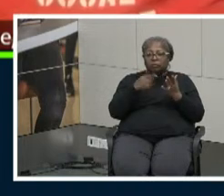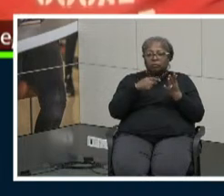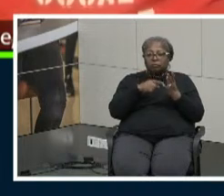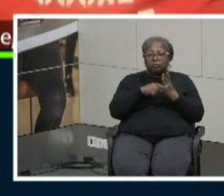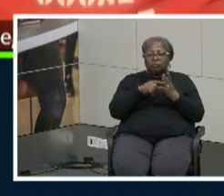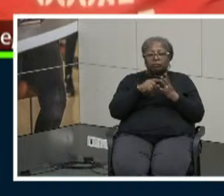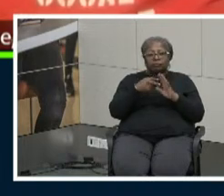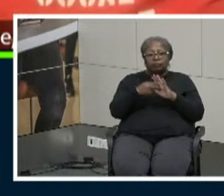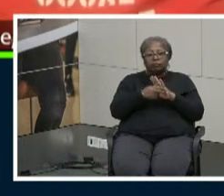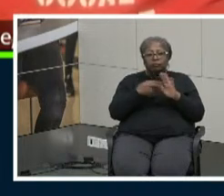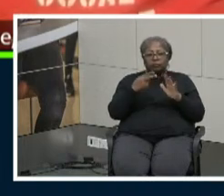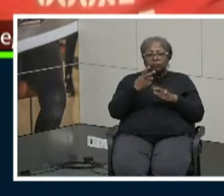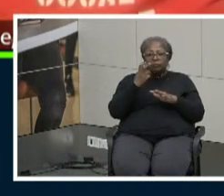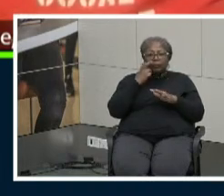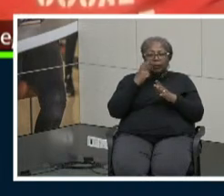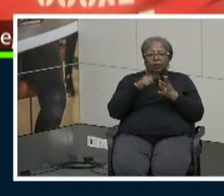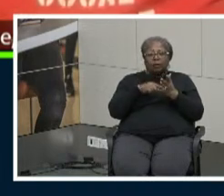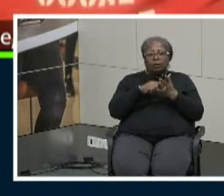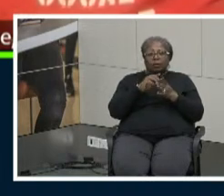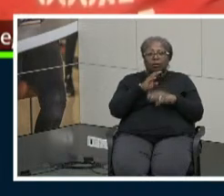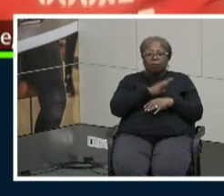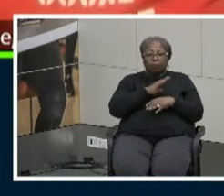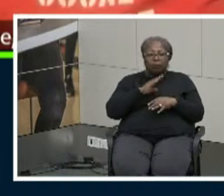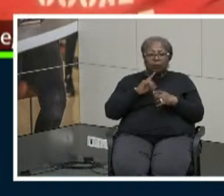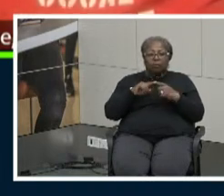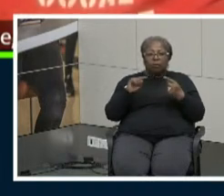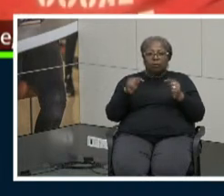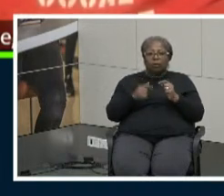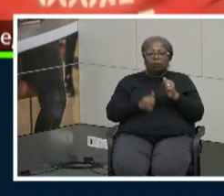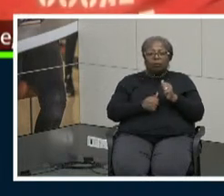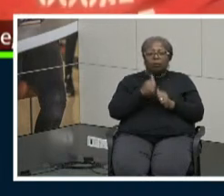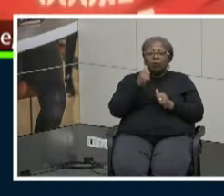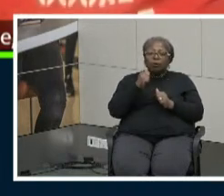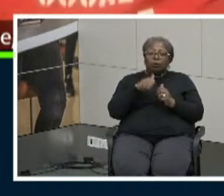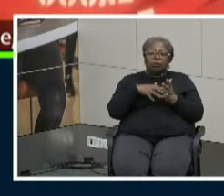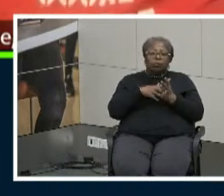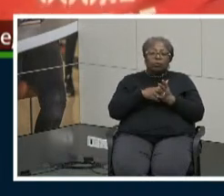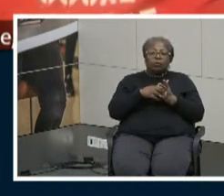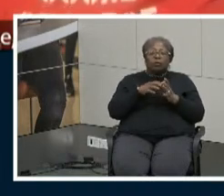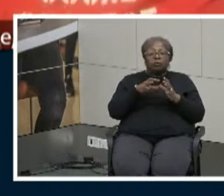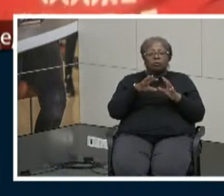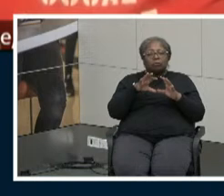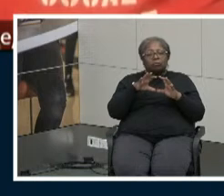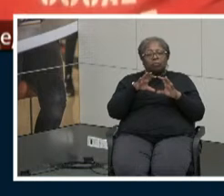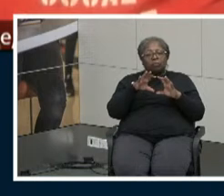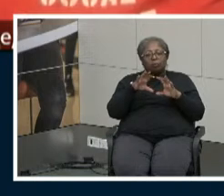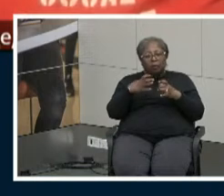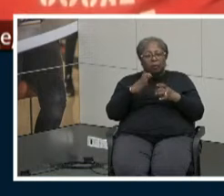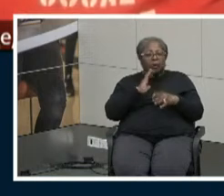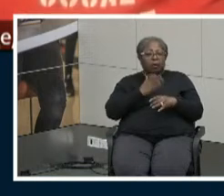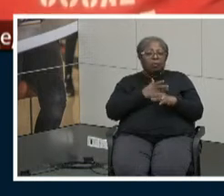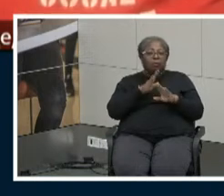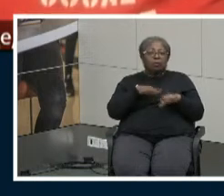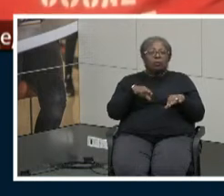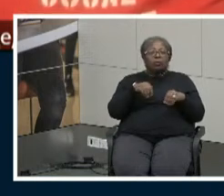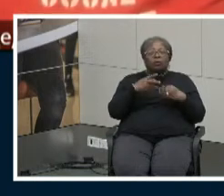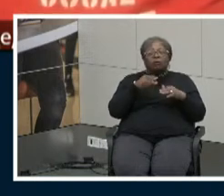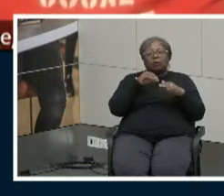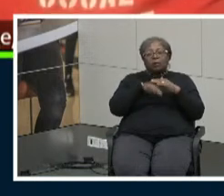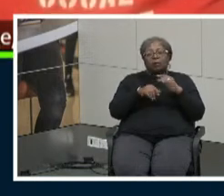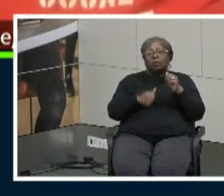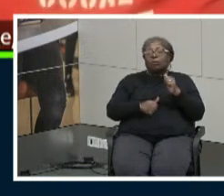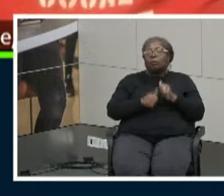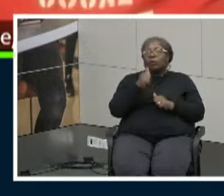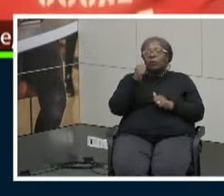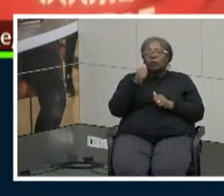stereotype has blinded this Bo to the Perpetual harm to the most vulnerable population our children by limiting access to one of society's most